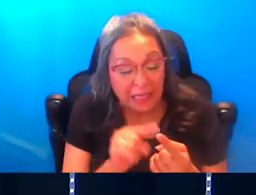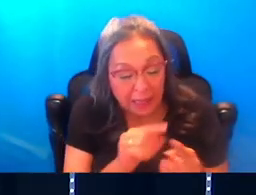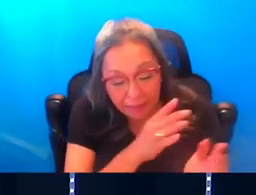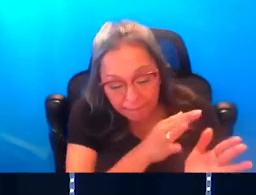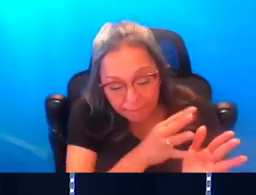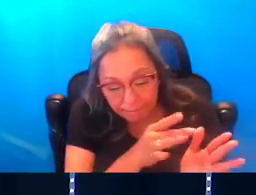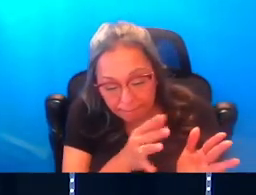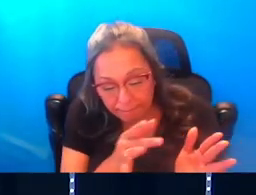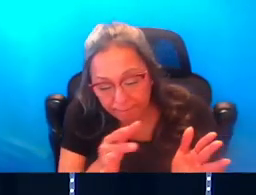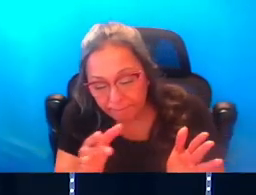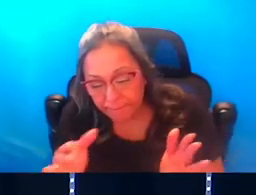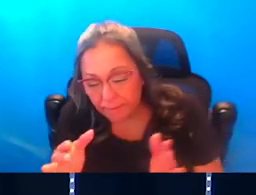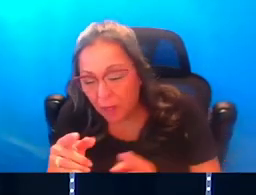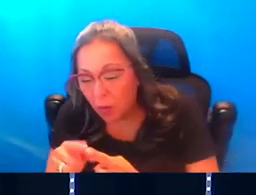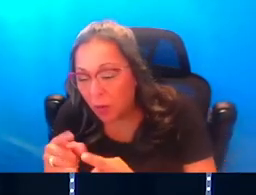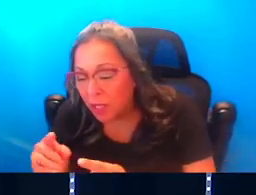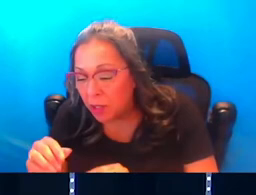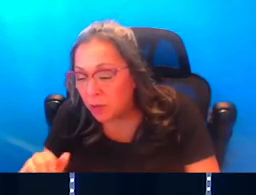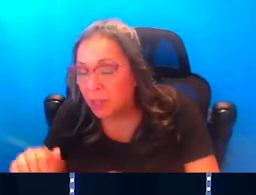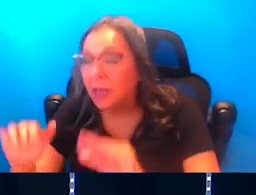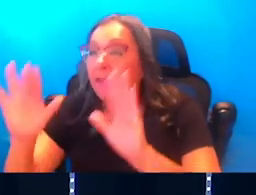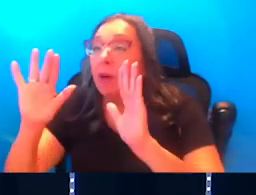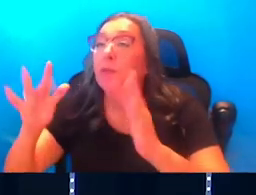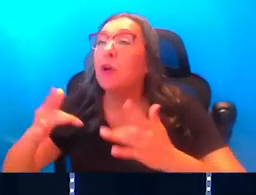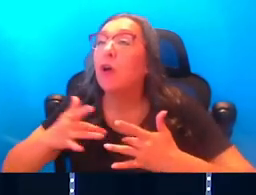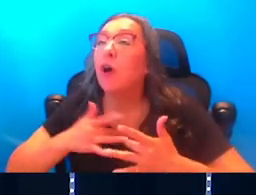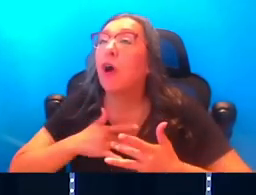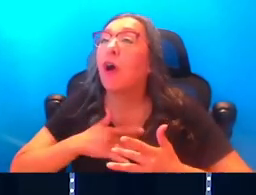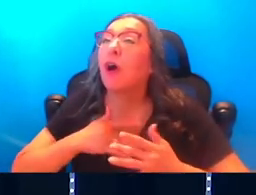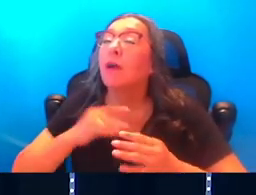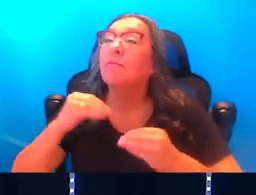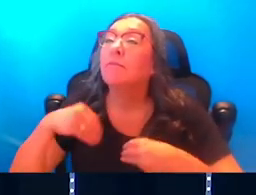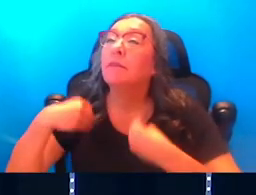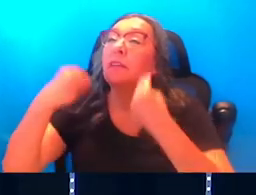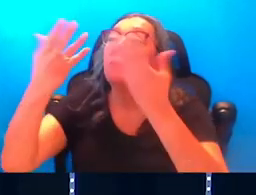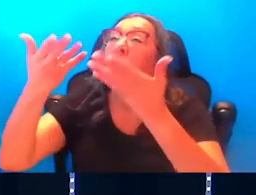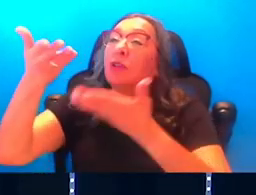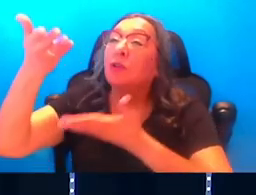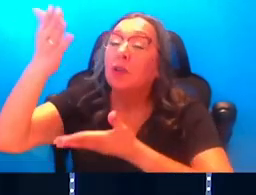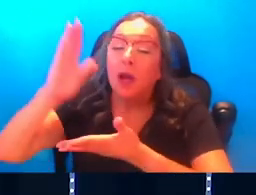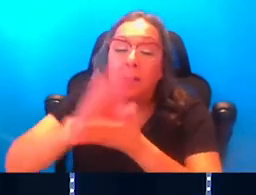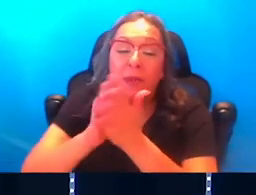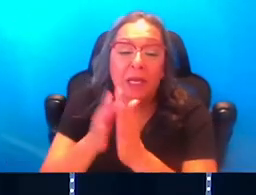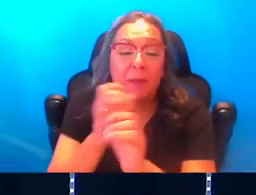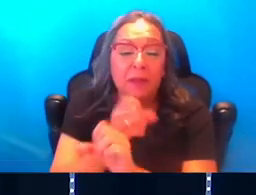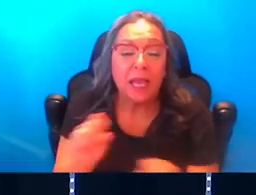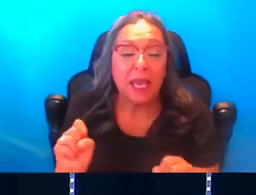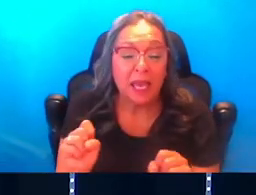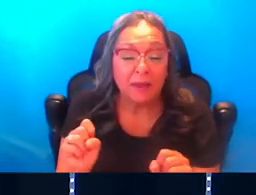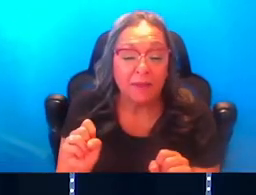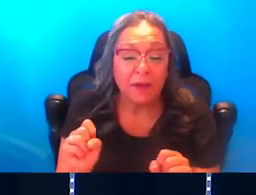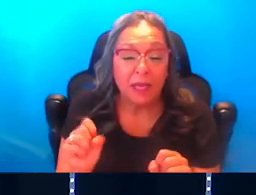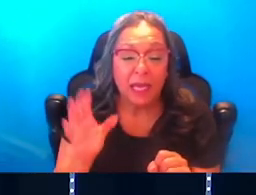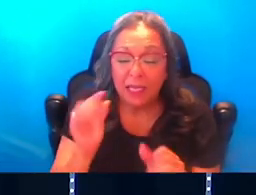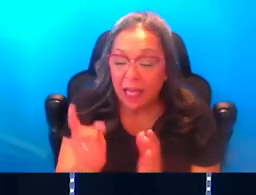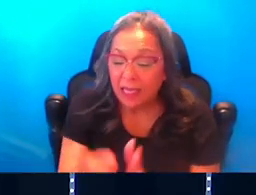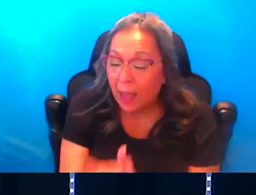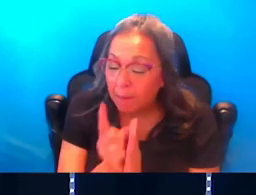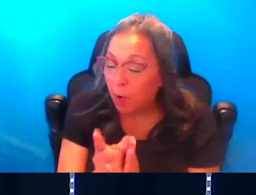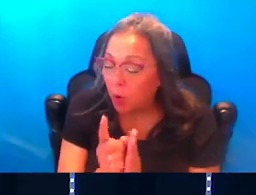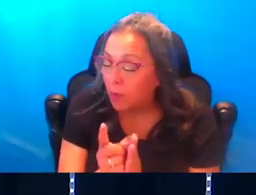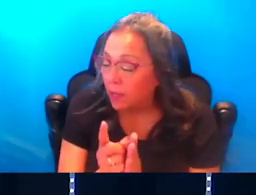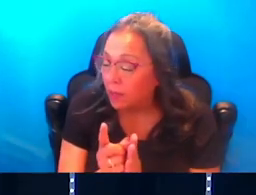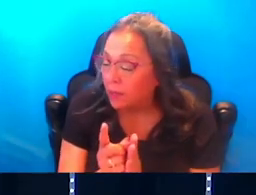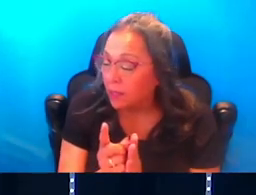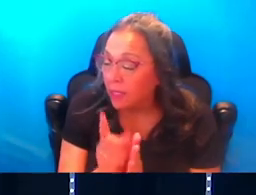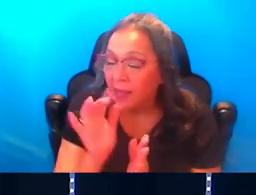clarify. When you give your heart to God and you become saved, it's like that moment with Abraham. Am I going to trust? Am I going to throw myself